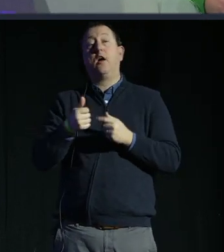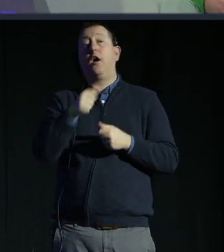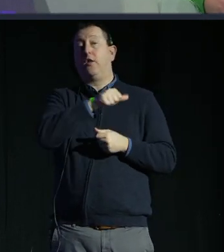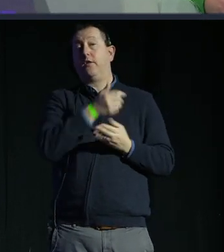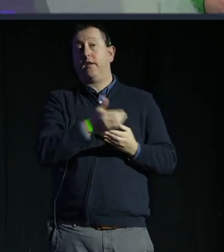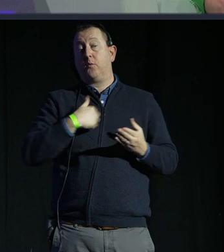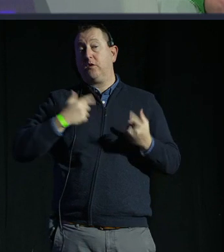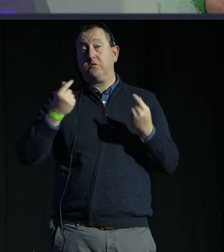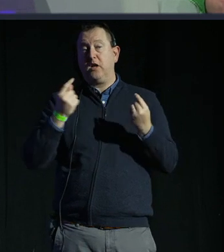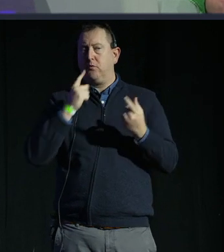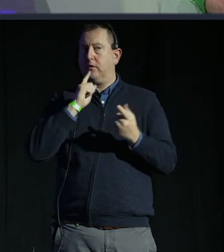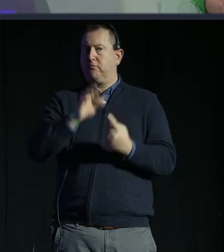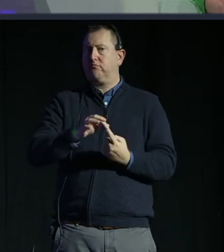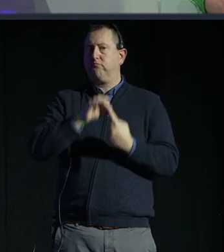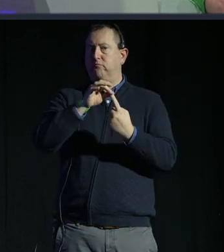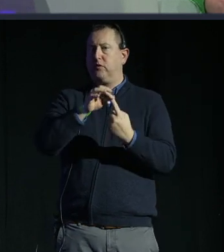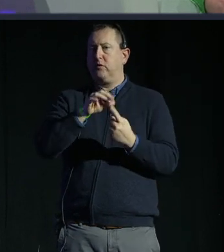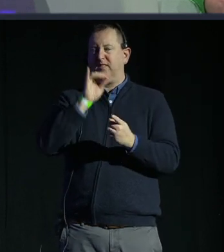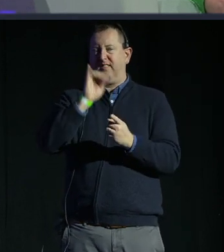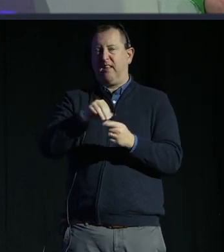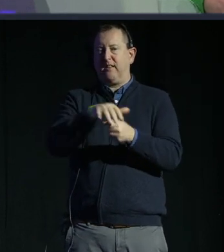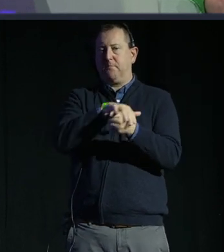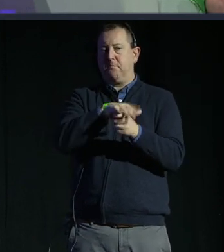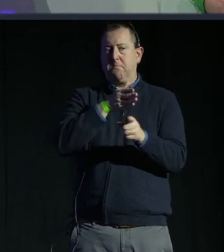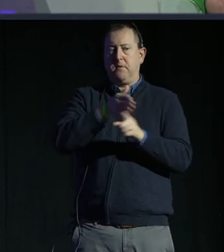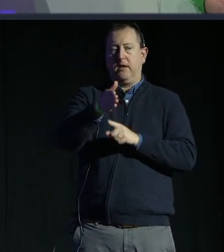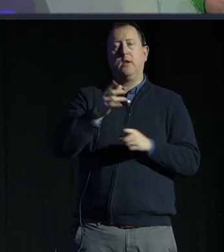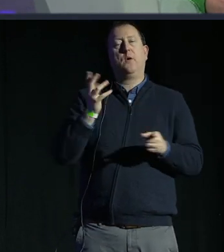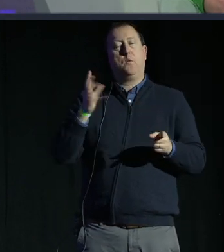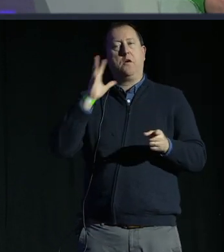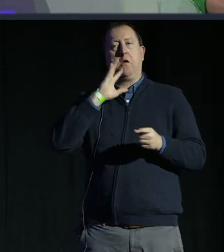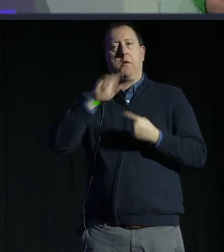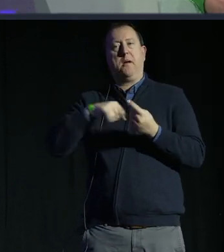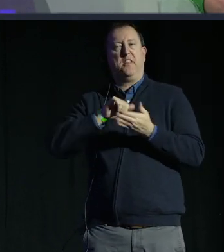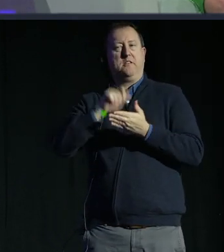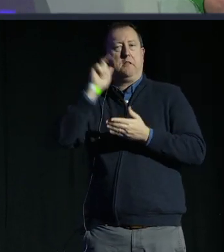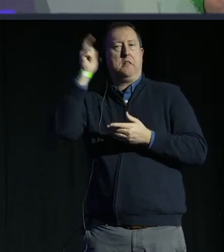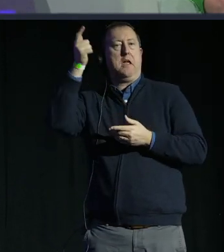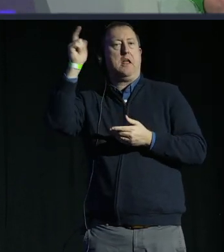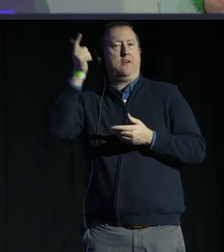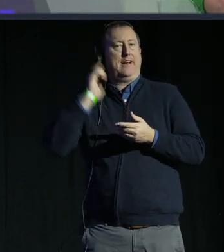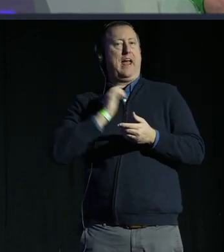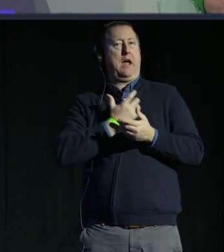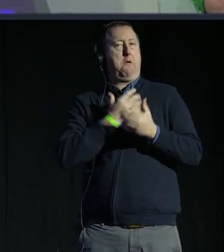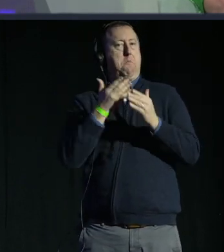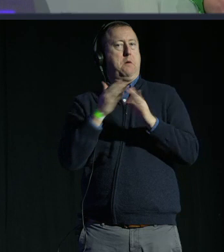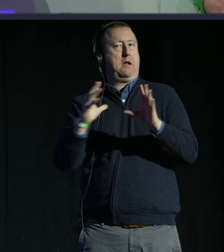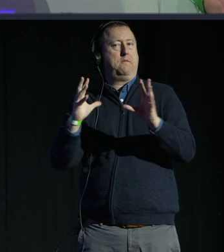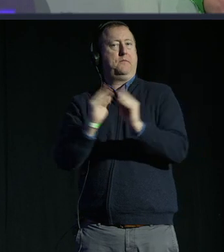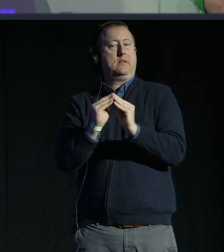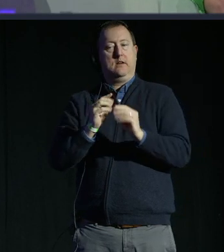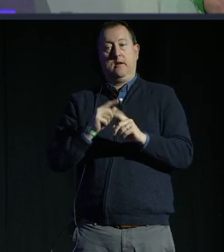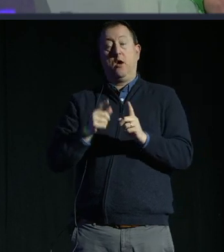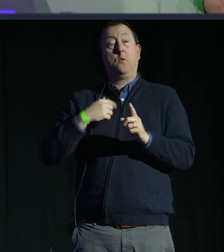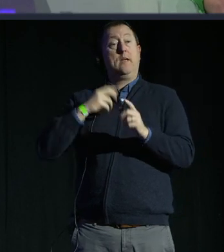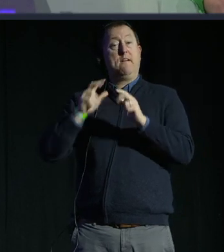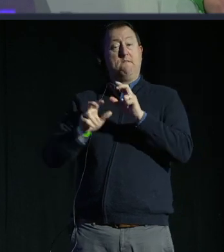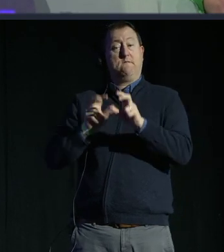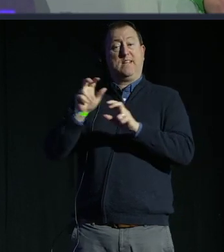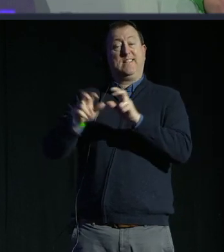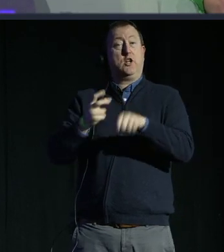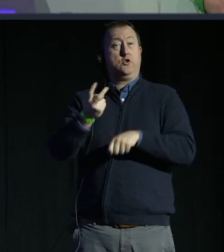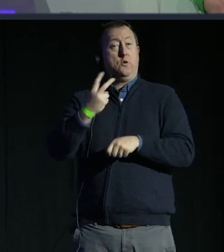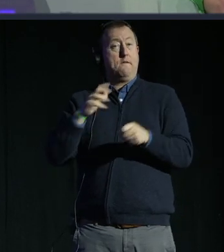was really unique in this space to overcome some of these challenges, and we'll talk about this in our breakout session, is we invested in 2 full Agile